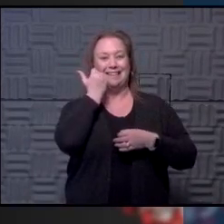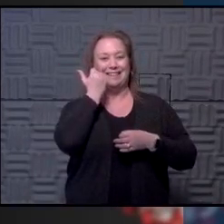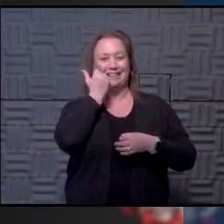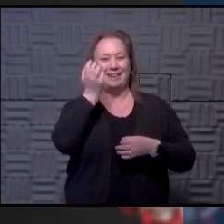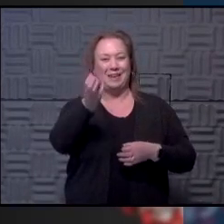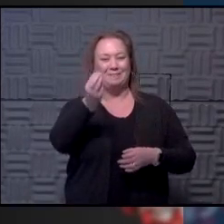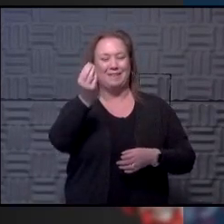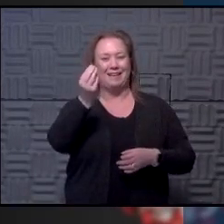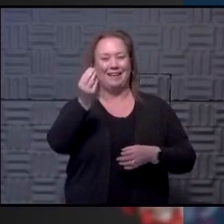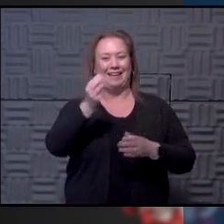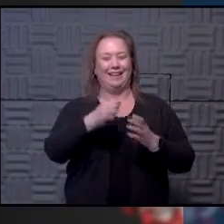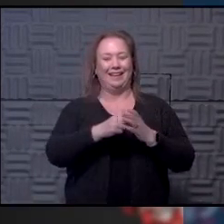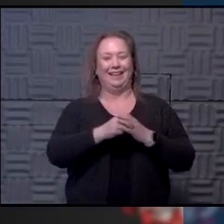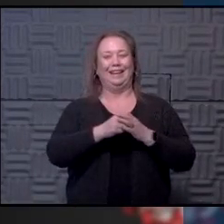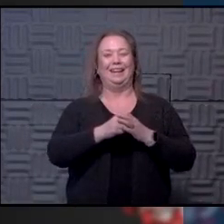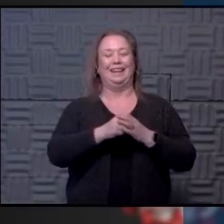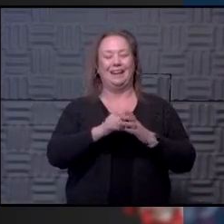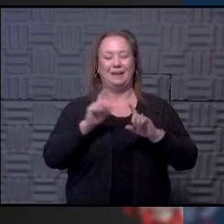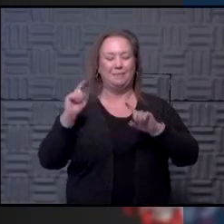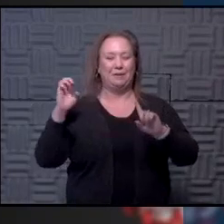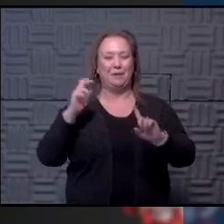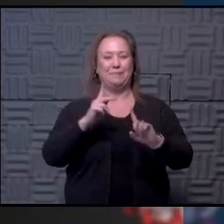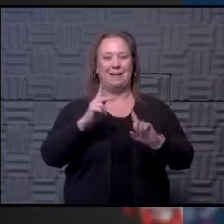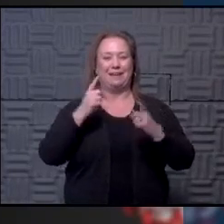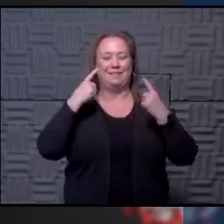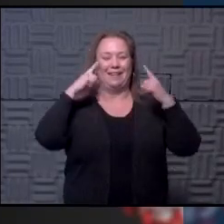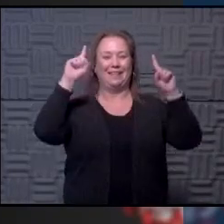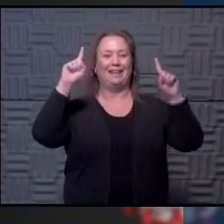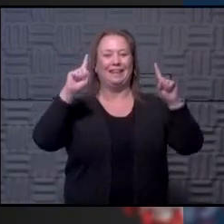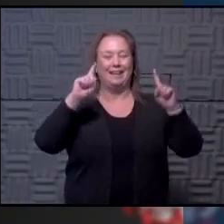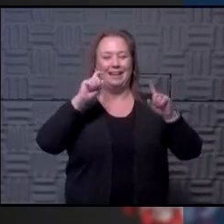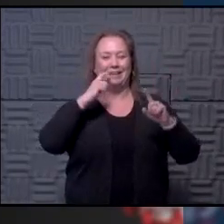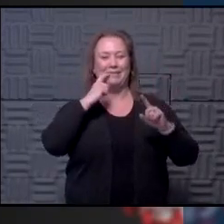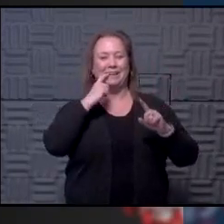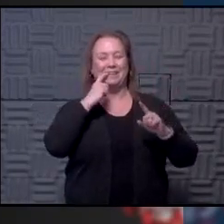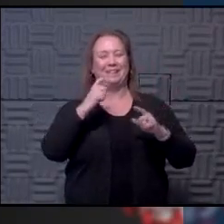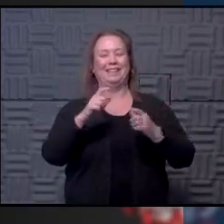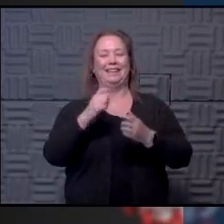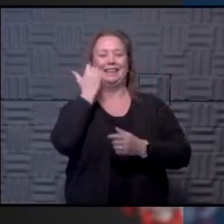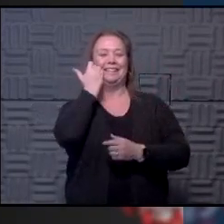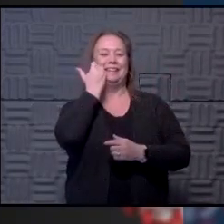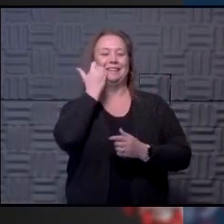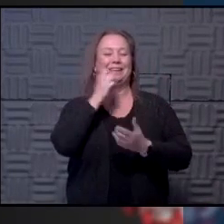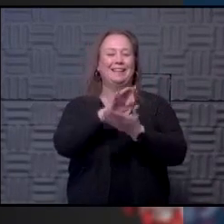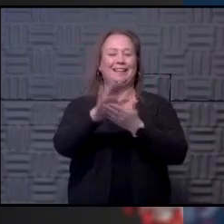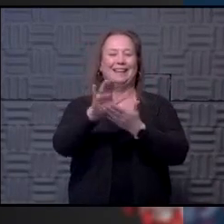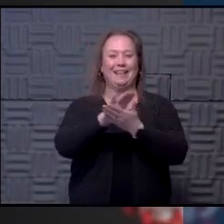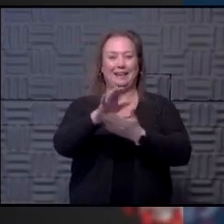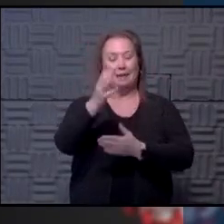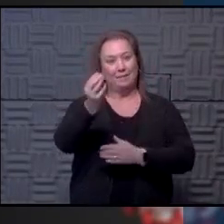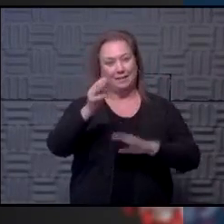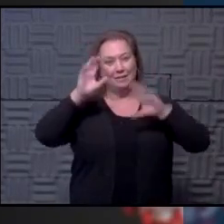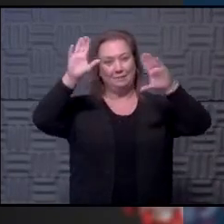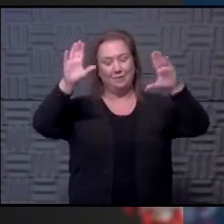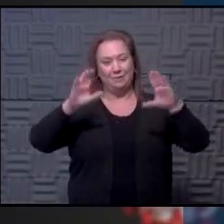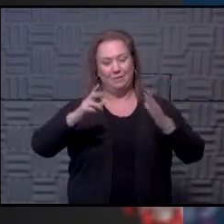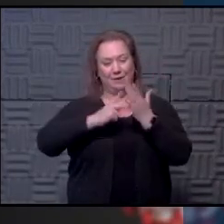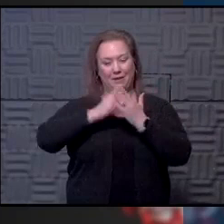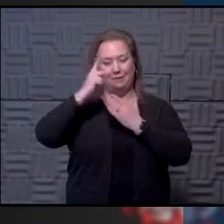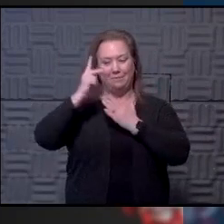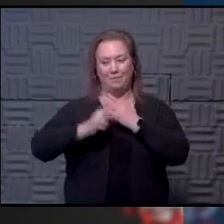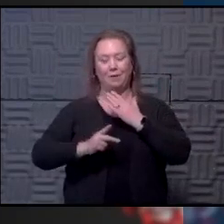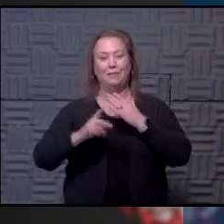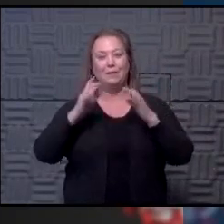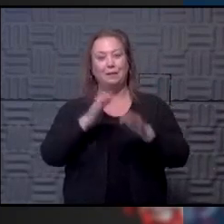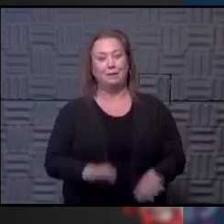joy from COVID-19. I'm going to go back and, get that tooth thing done. So it'll be a great program, and I think that'll be